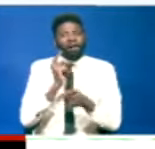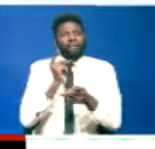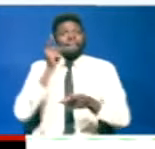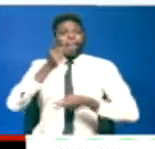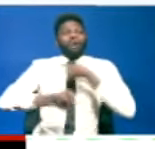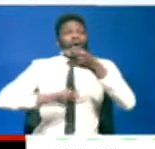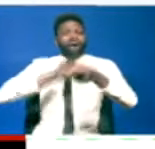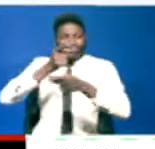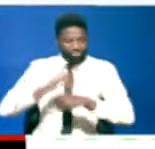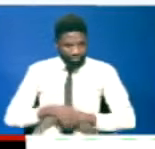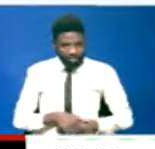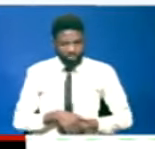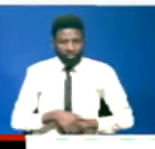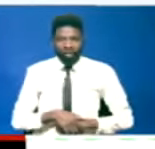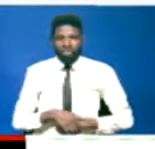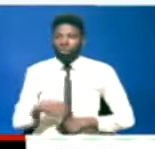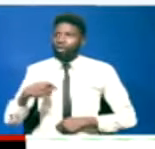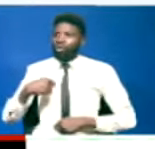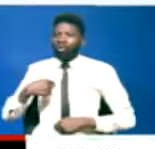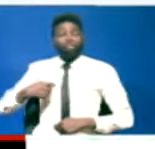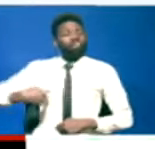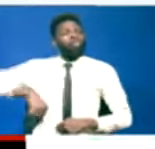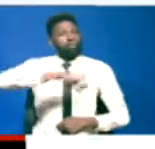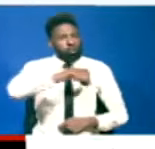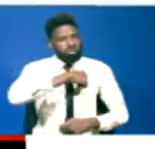We trust you.